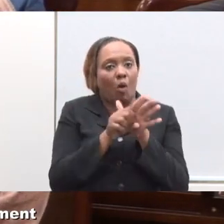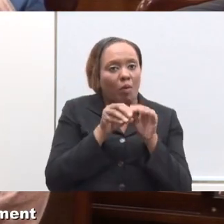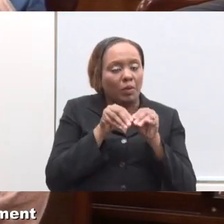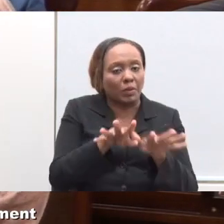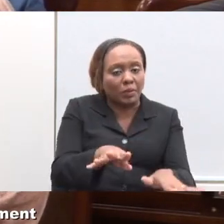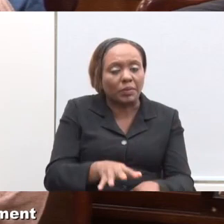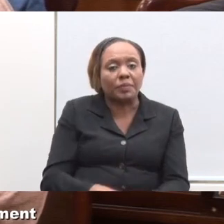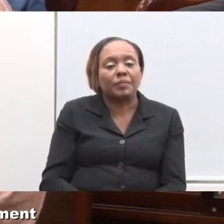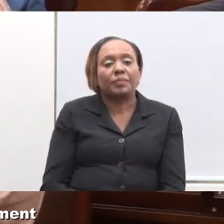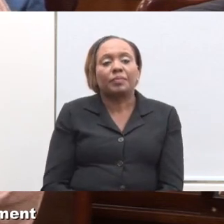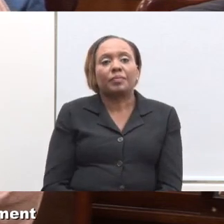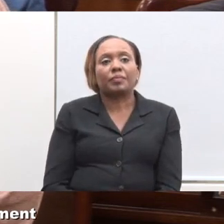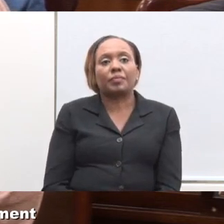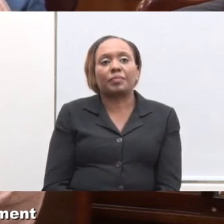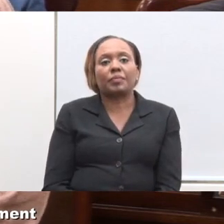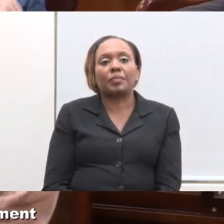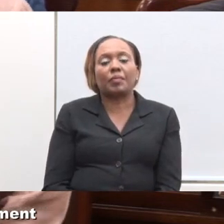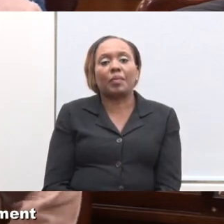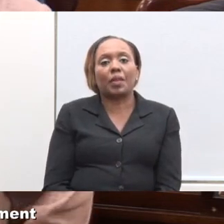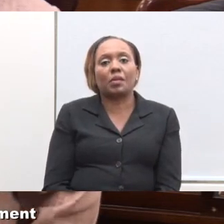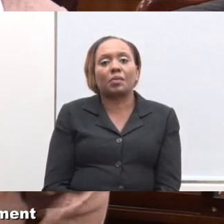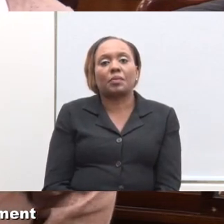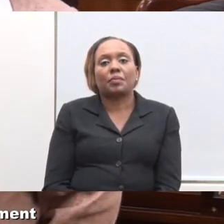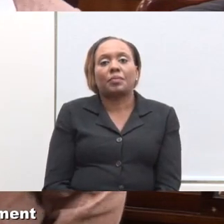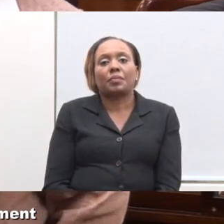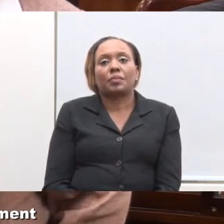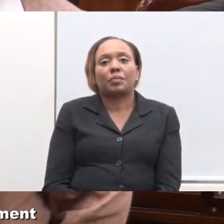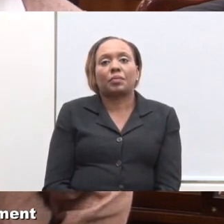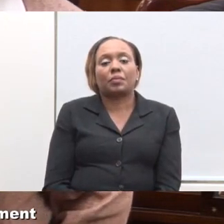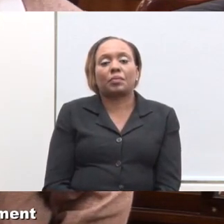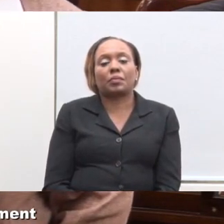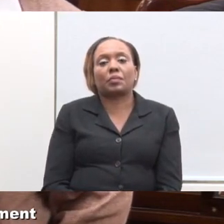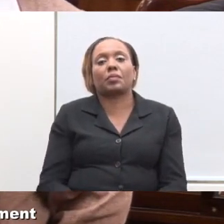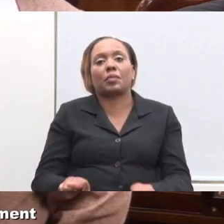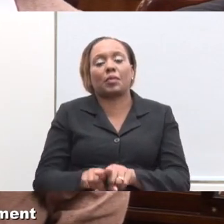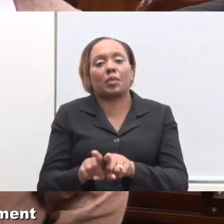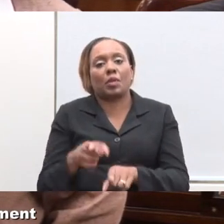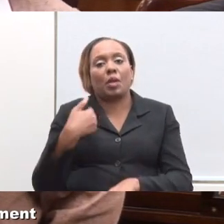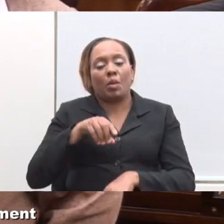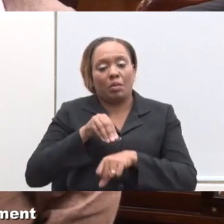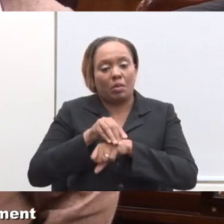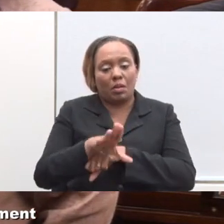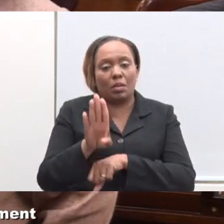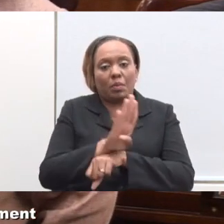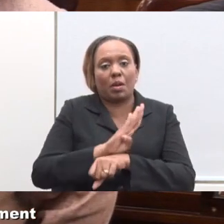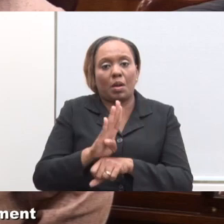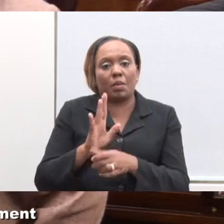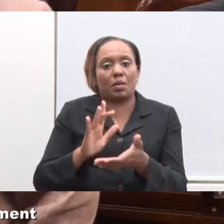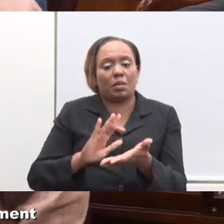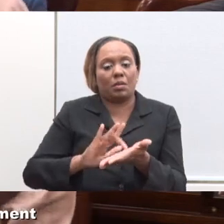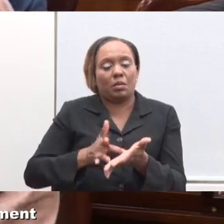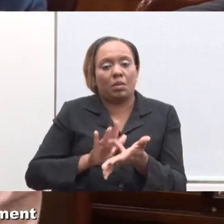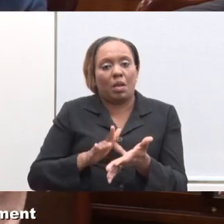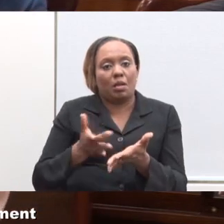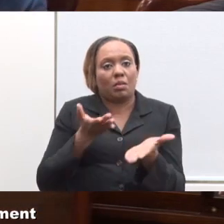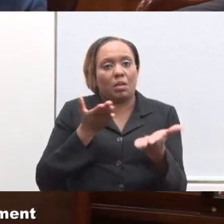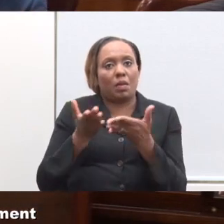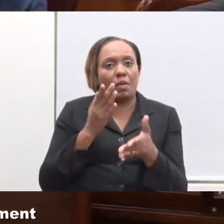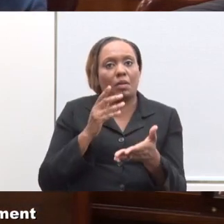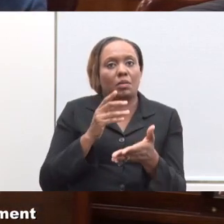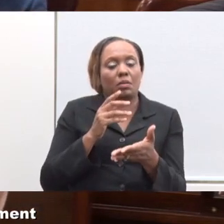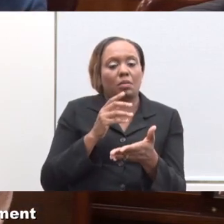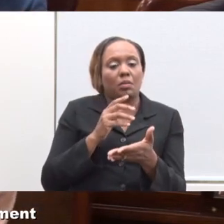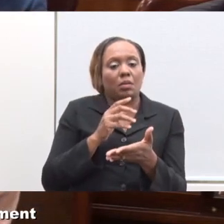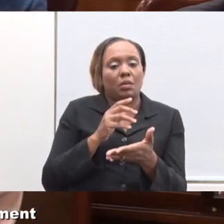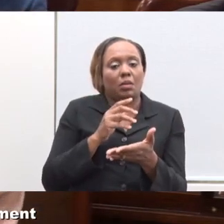In addition, we have advised the Barbados Drug Service last week, Monday, 10 days,